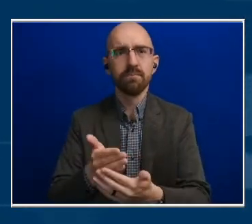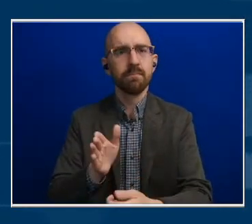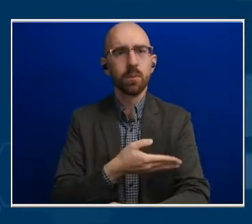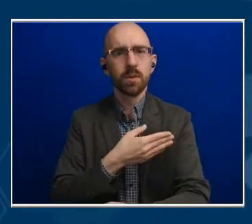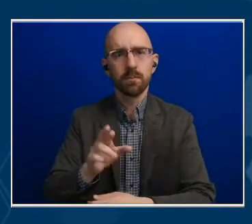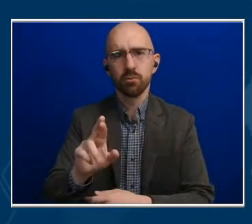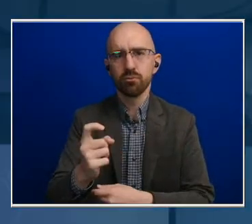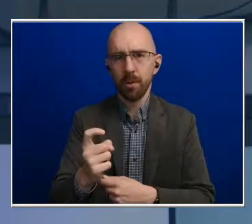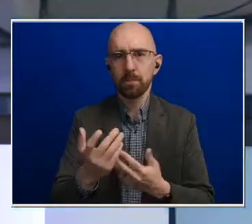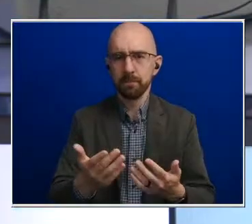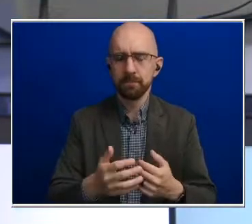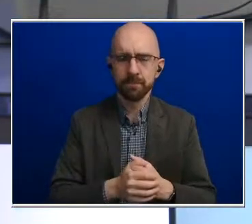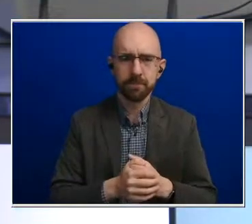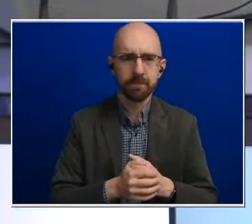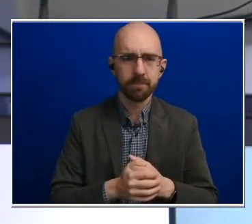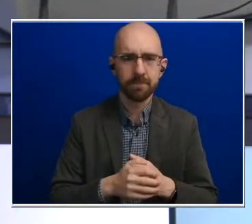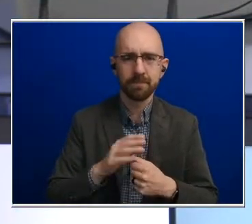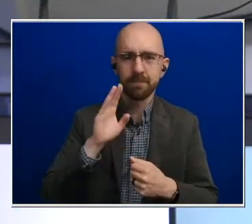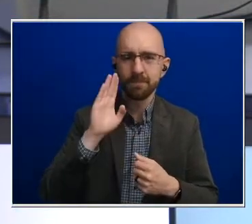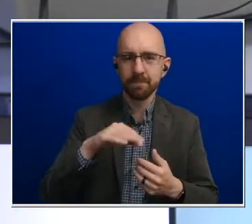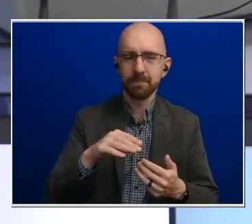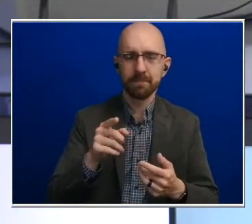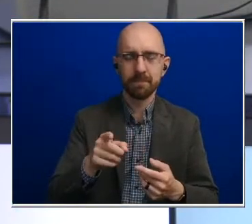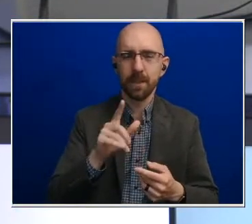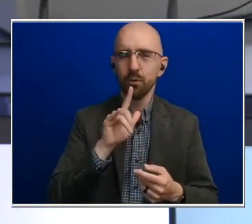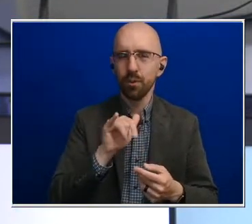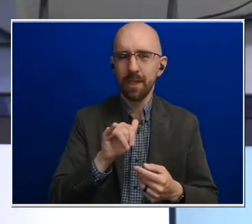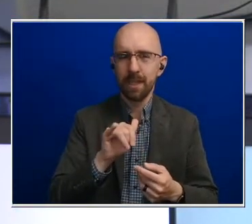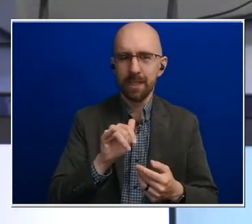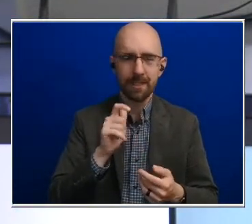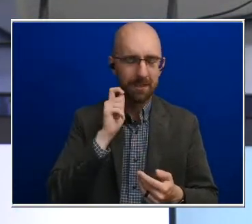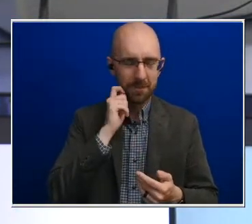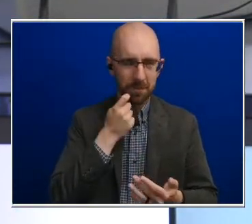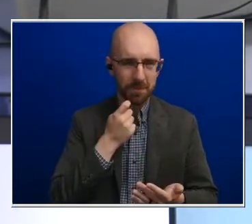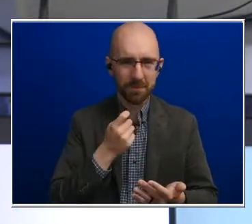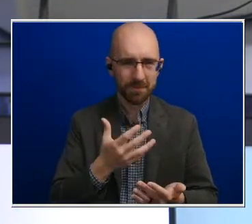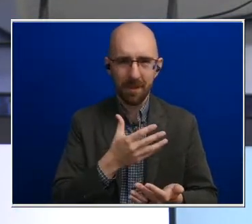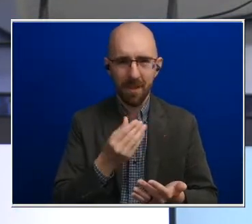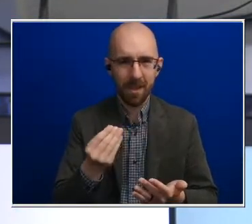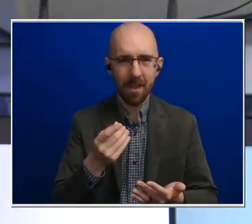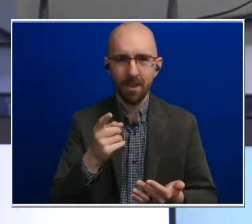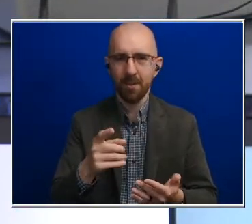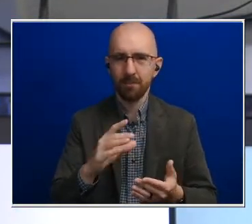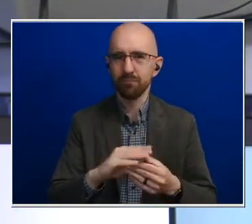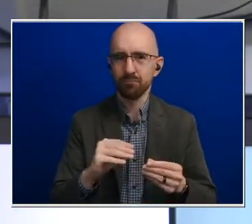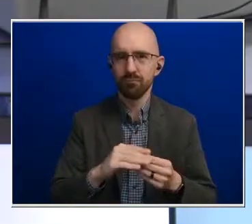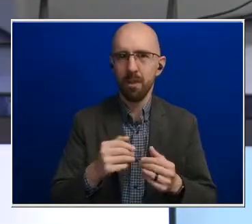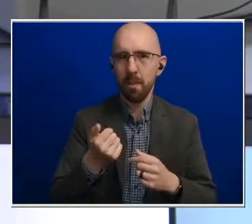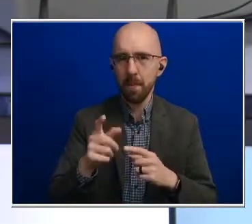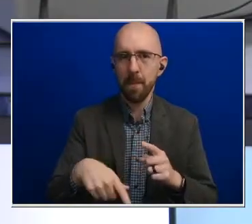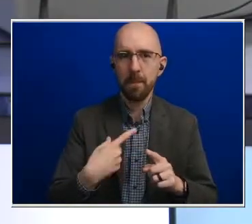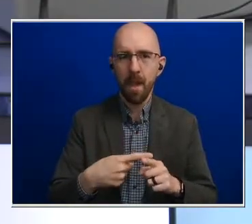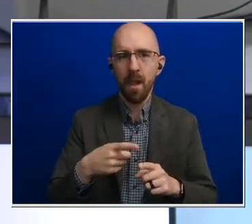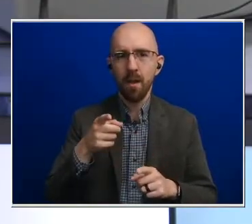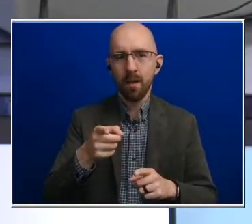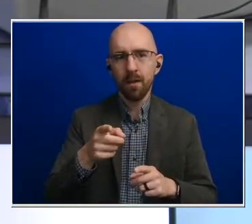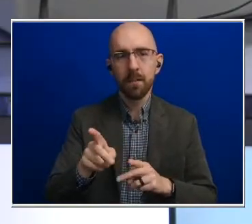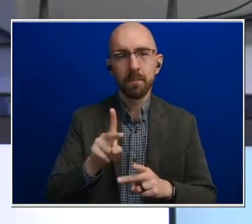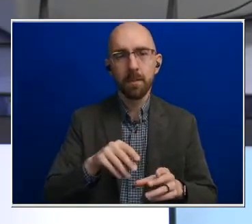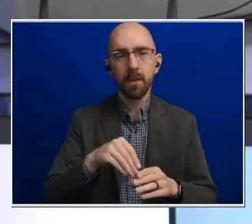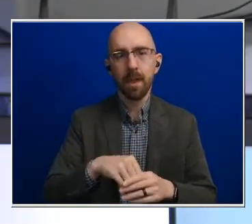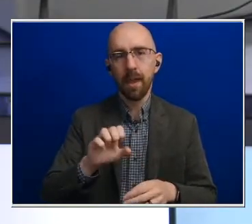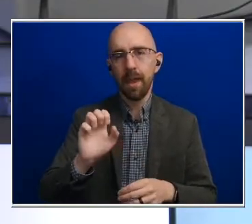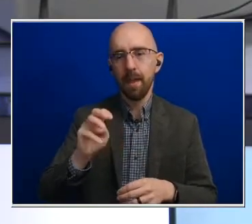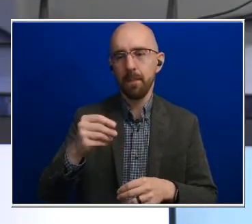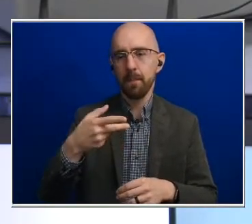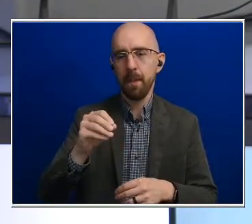know, this is really, really cool, and you've talked a little bit about what some of the folks in the Empower Study are doing. You also brought some